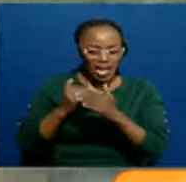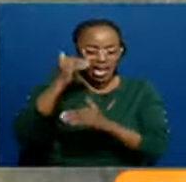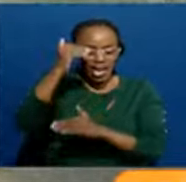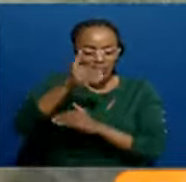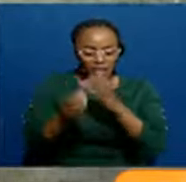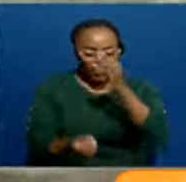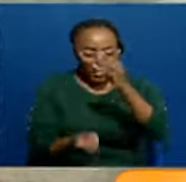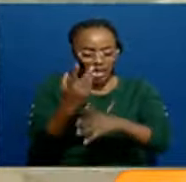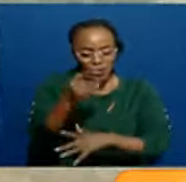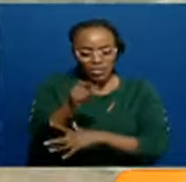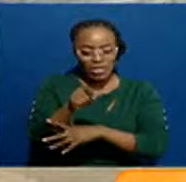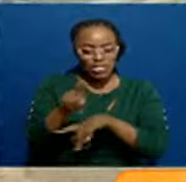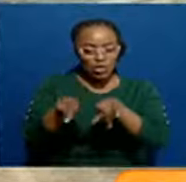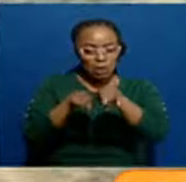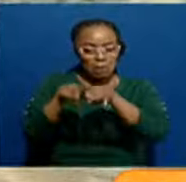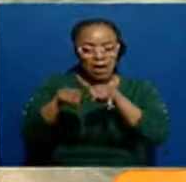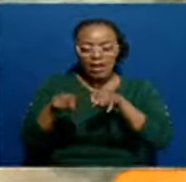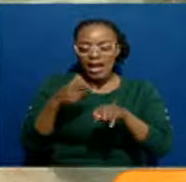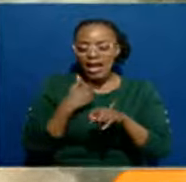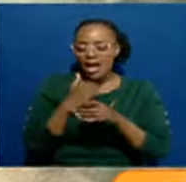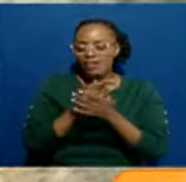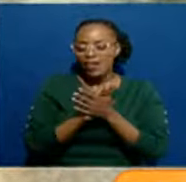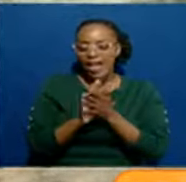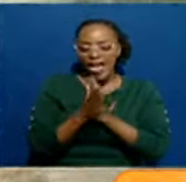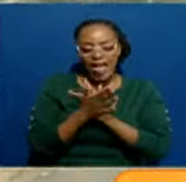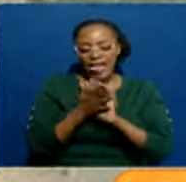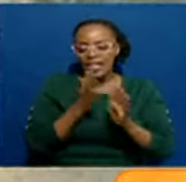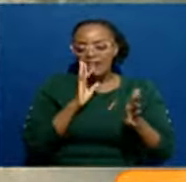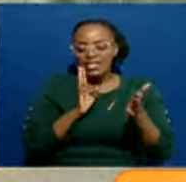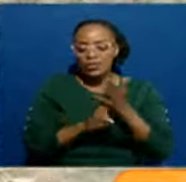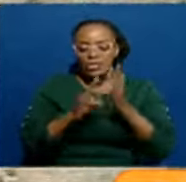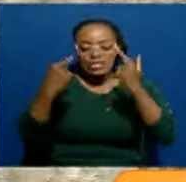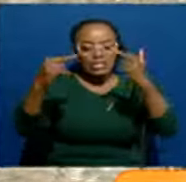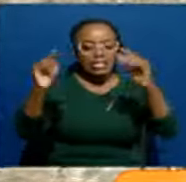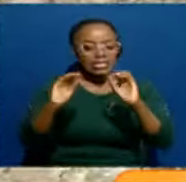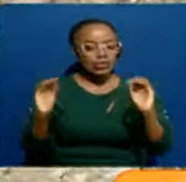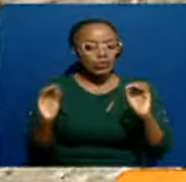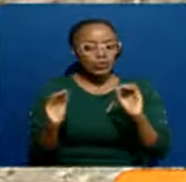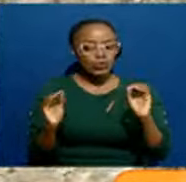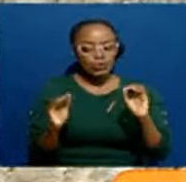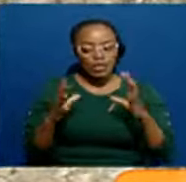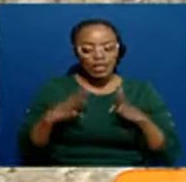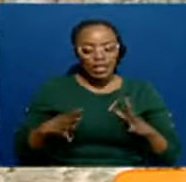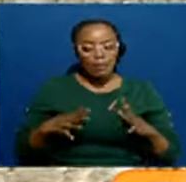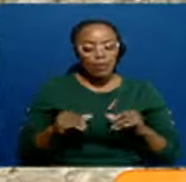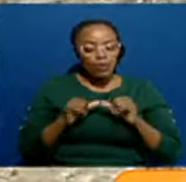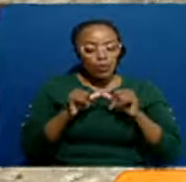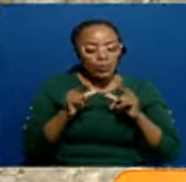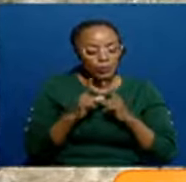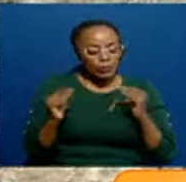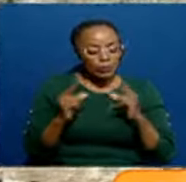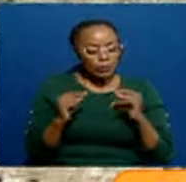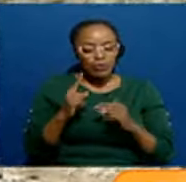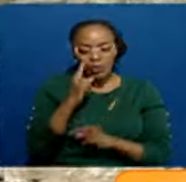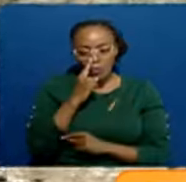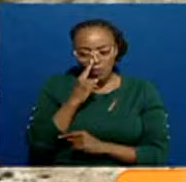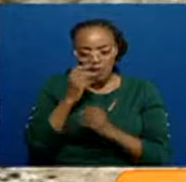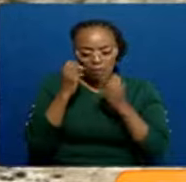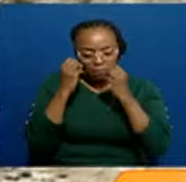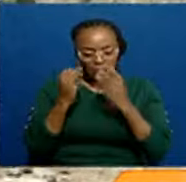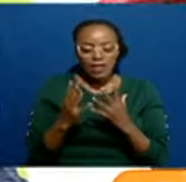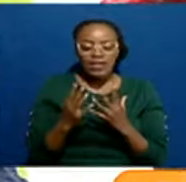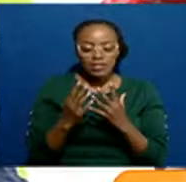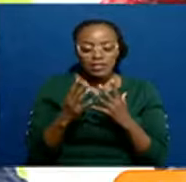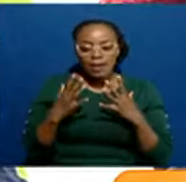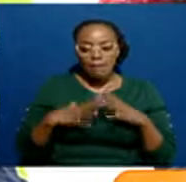was launched, there is little to show for it. Residents continue to flee homes. Tens of people are